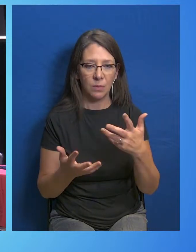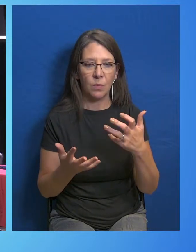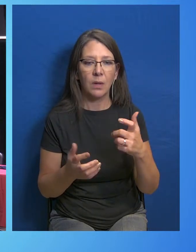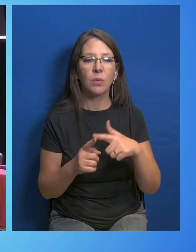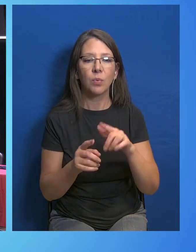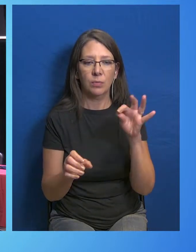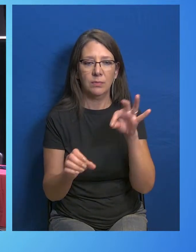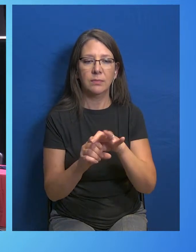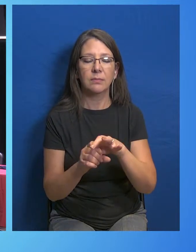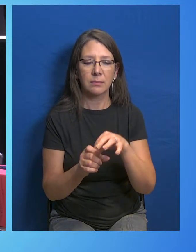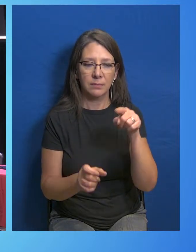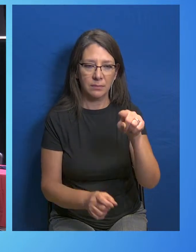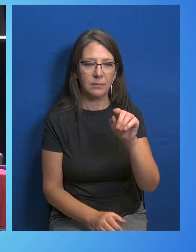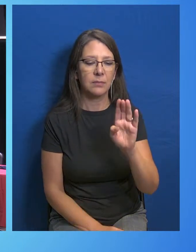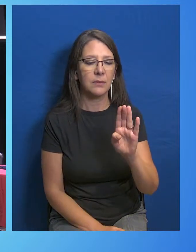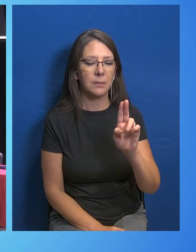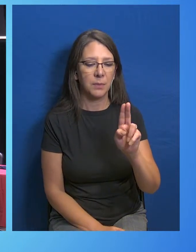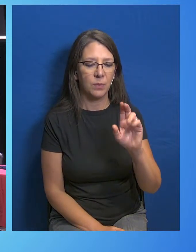Buchanan